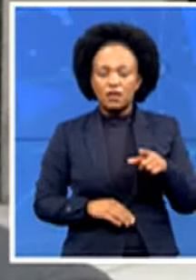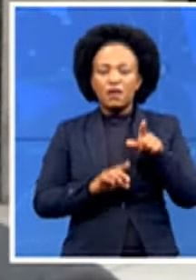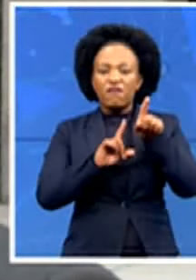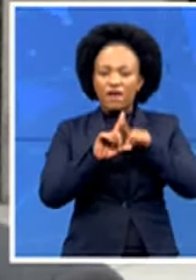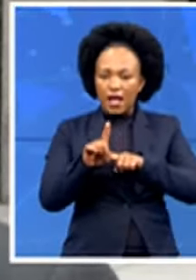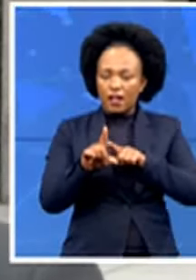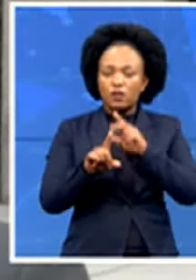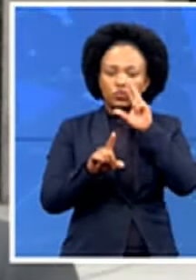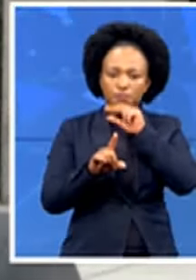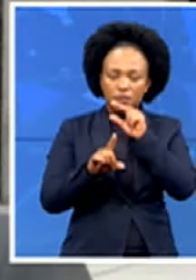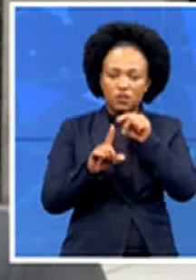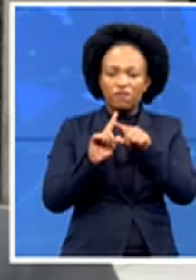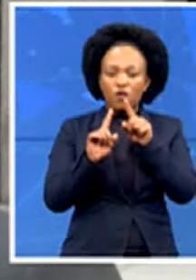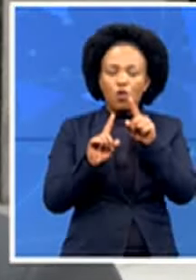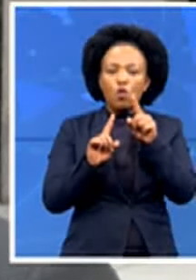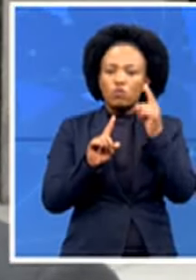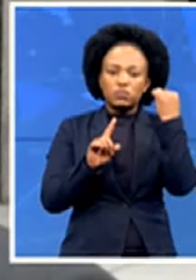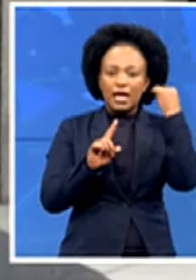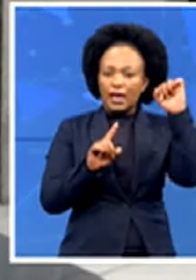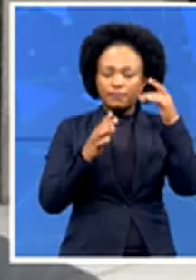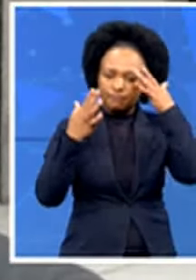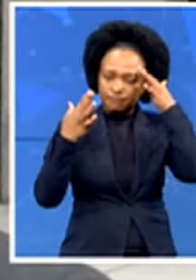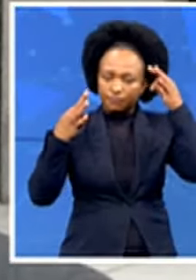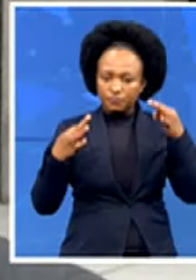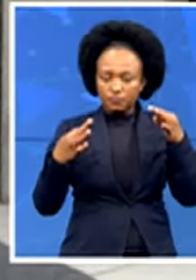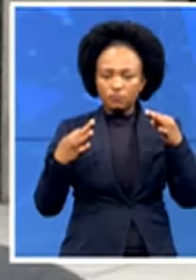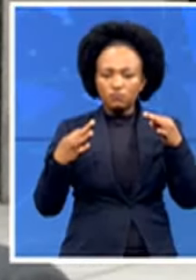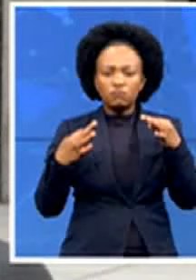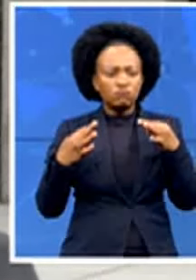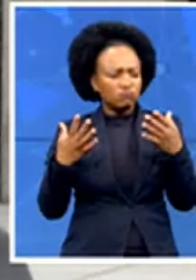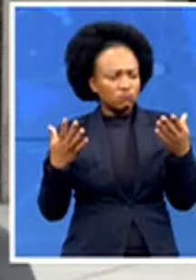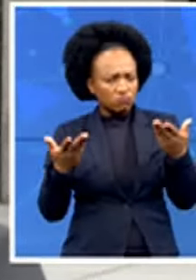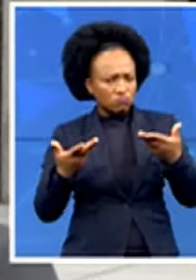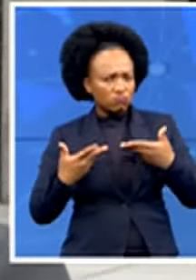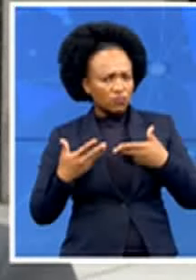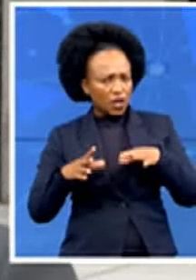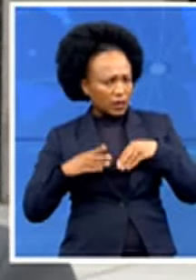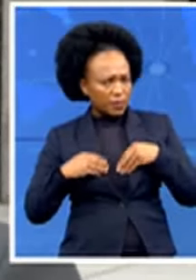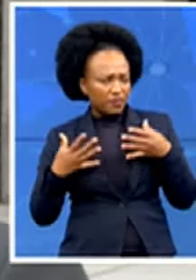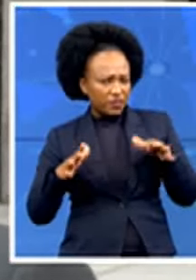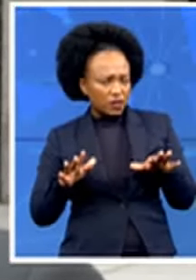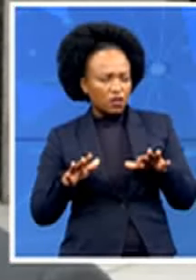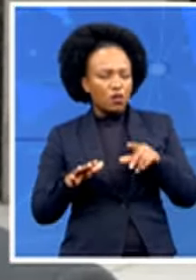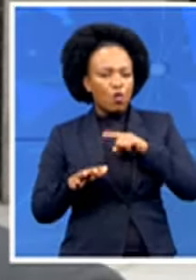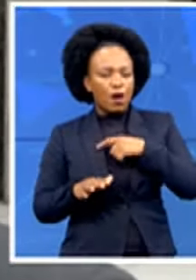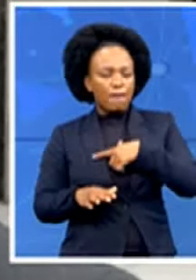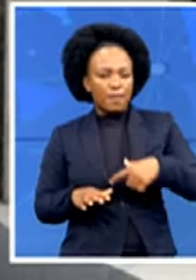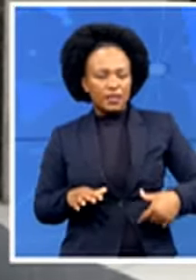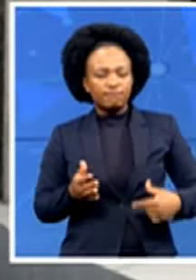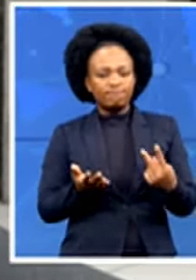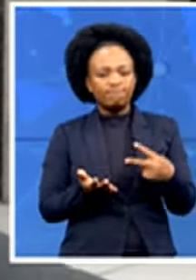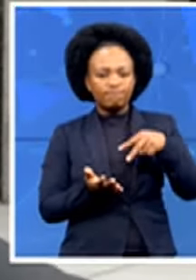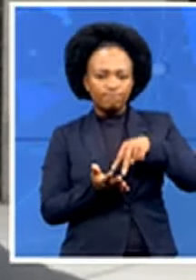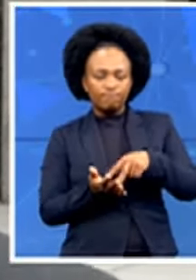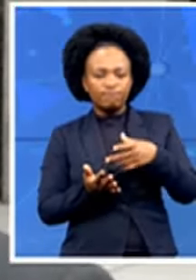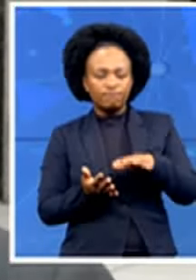decision, but in fact he openly welcomed it. When the President stood on the steps to take the oath of office, he swore to